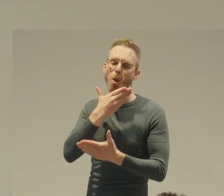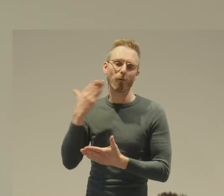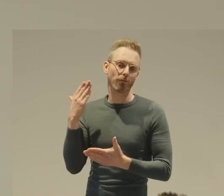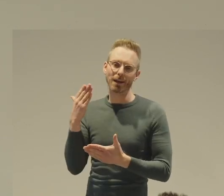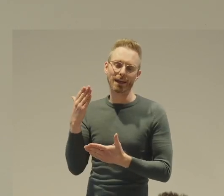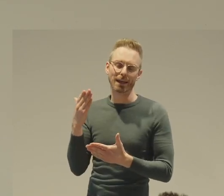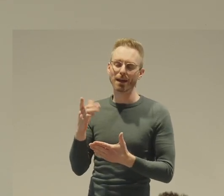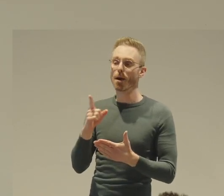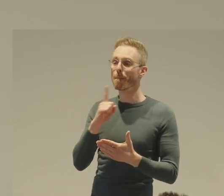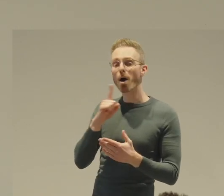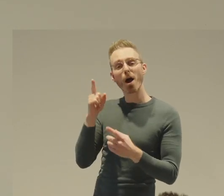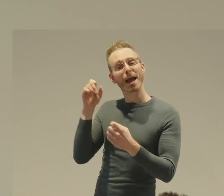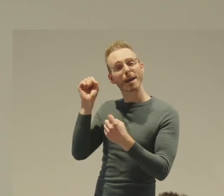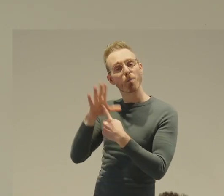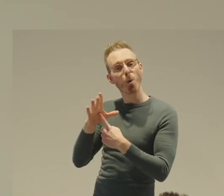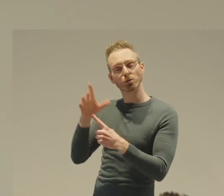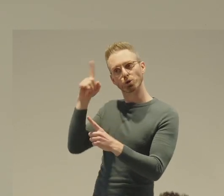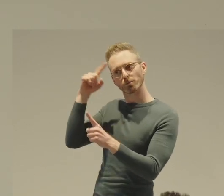understand what the rules are.